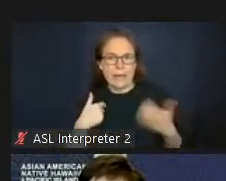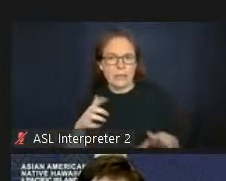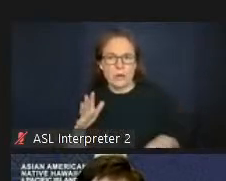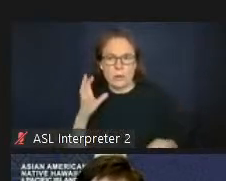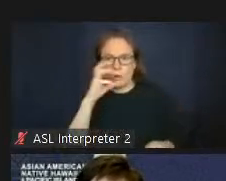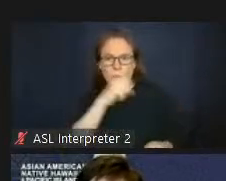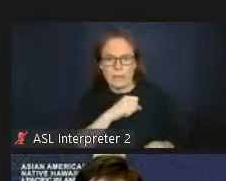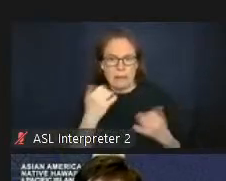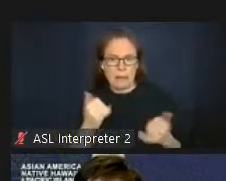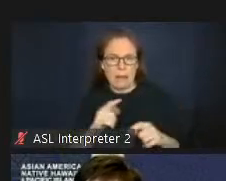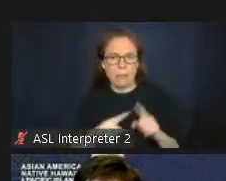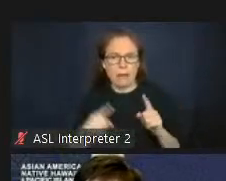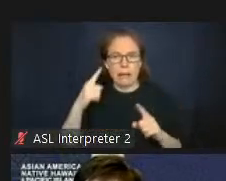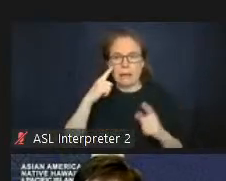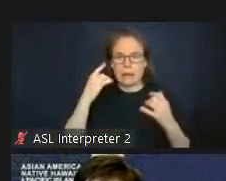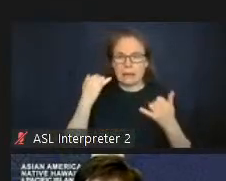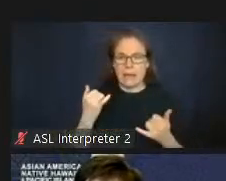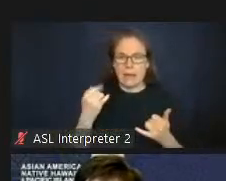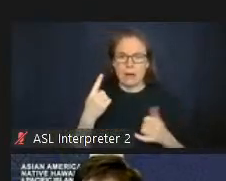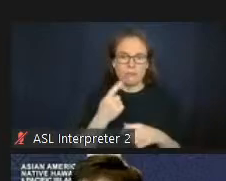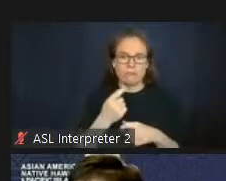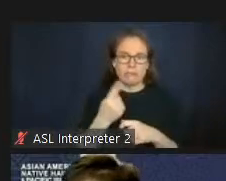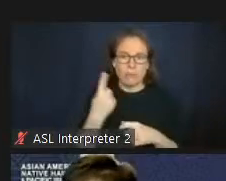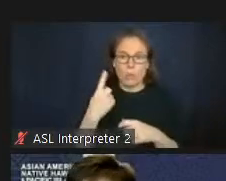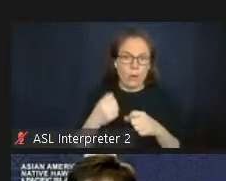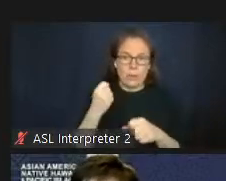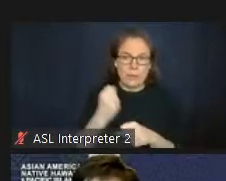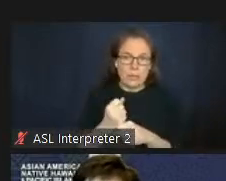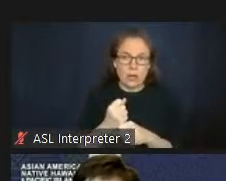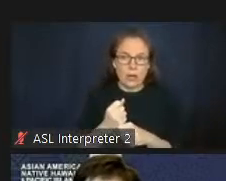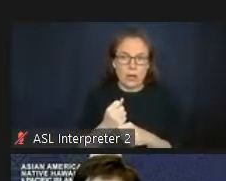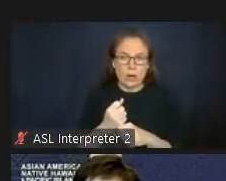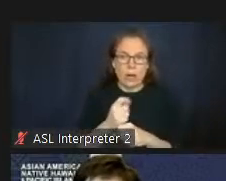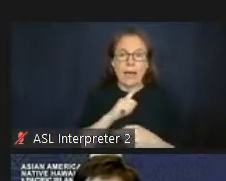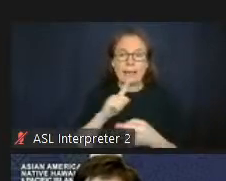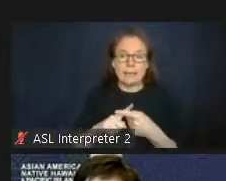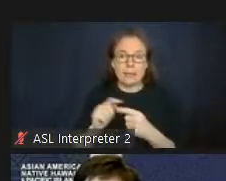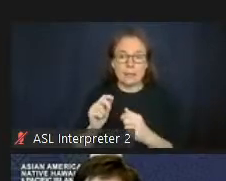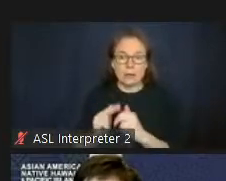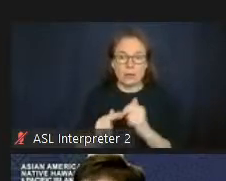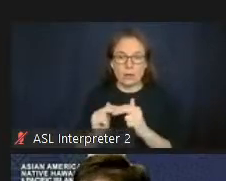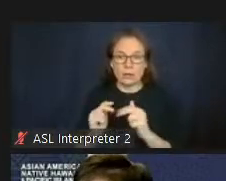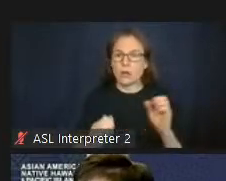think we're probably a year or so away from construction at this point. Okay.